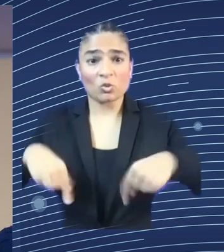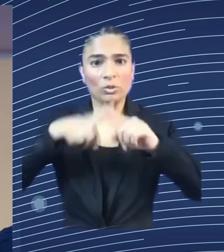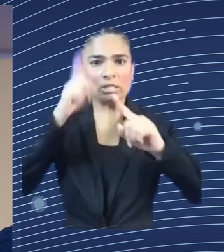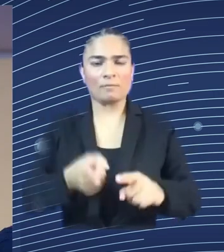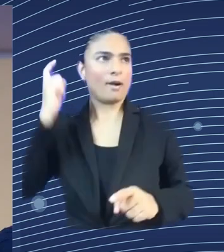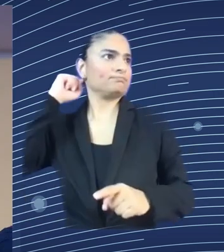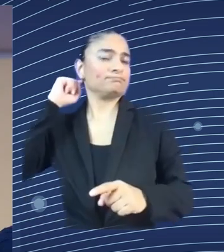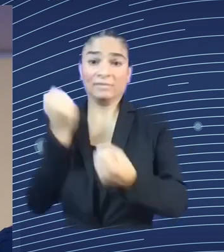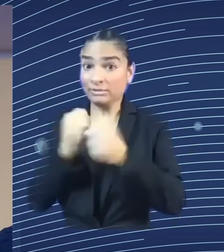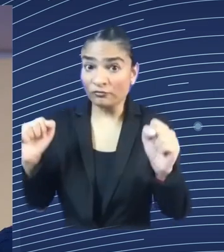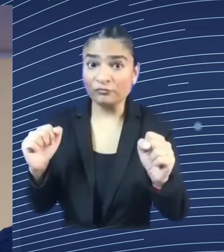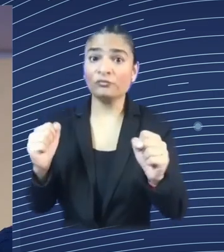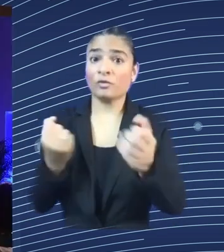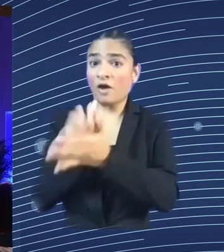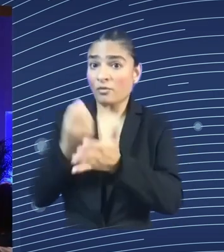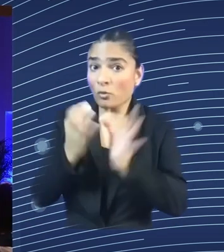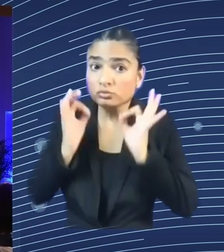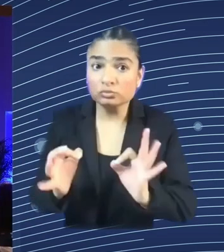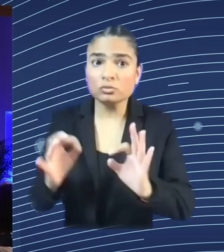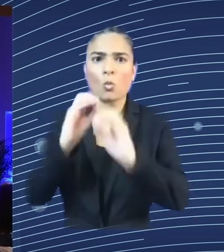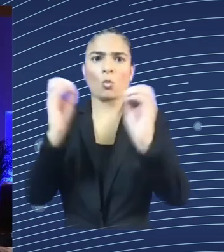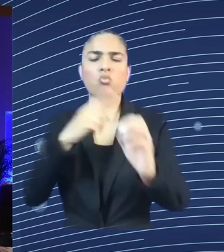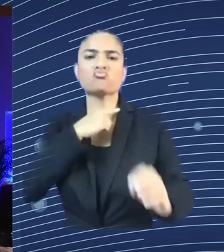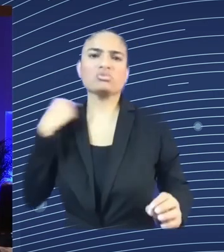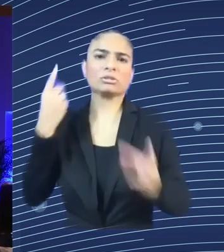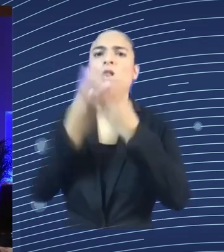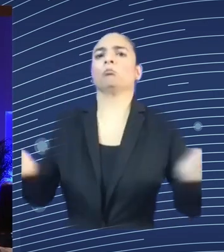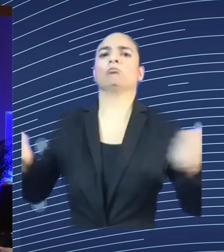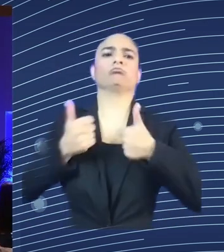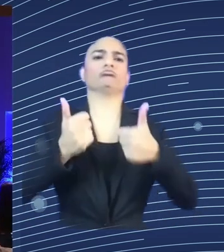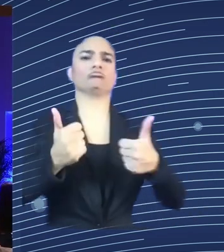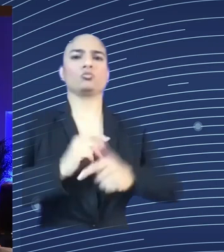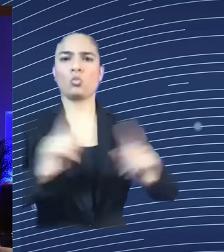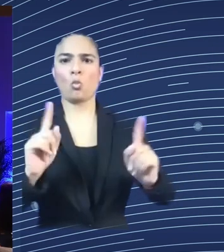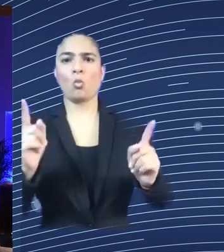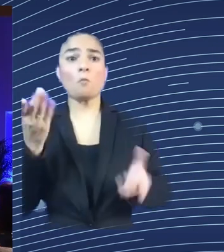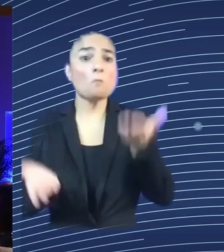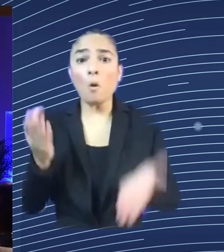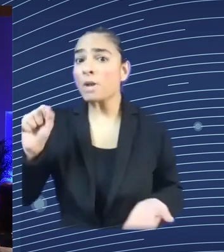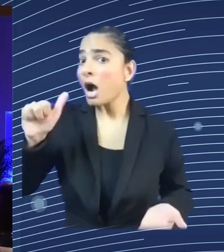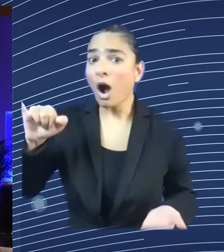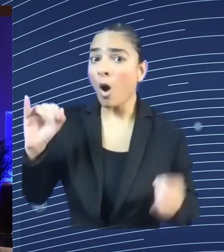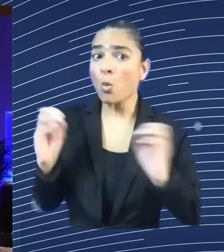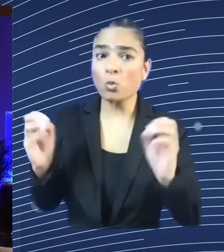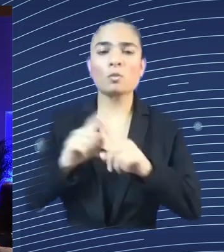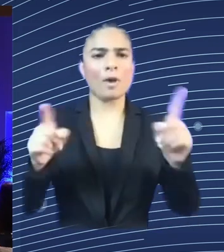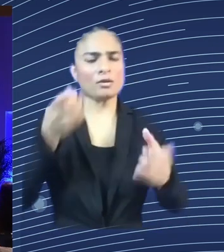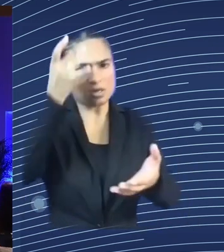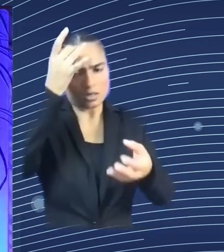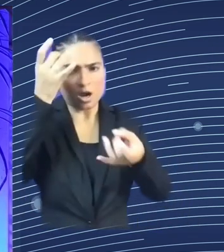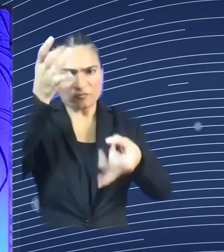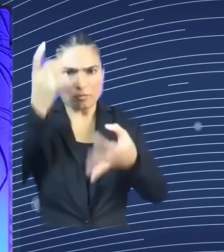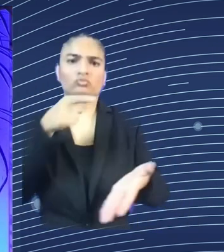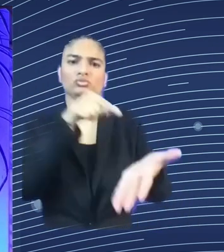Right. Frank, Victor, could you chip in on this one? Yes, for sure. What do you think? What should we do with this issue